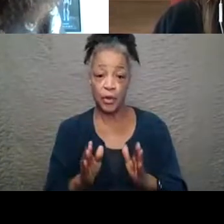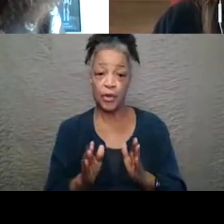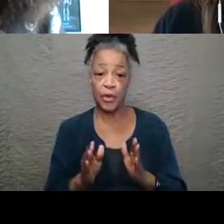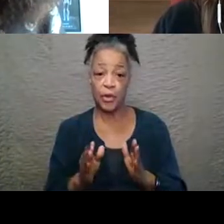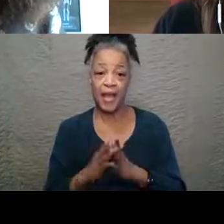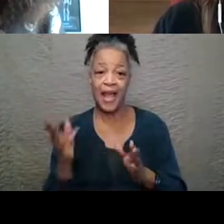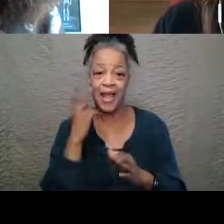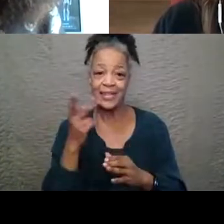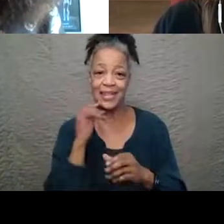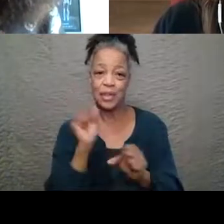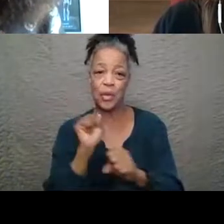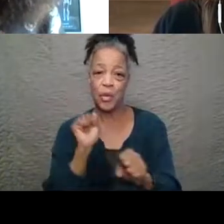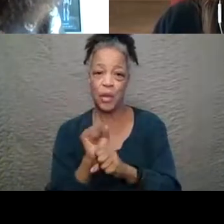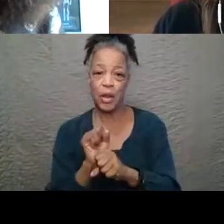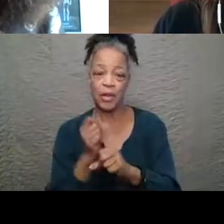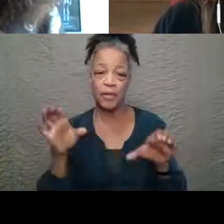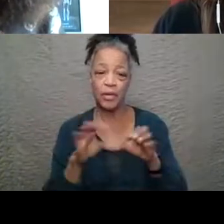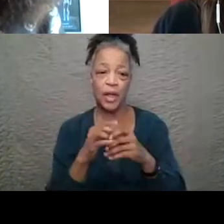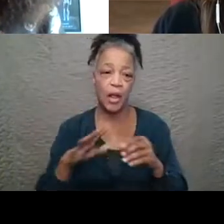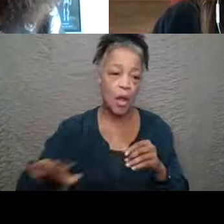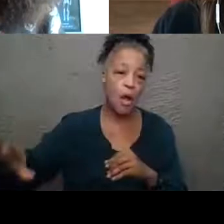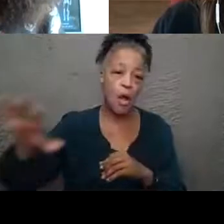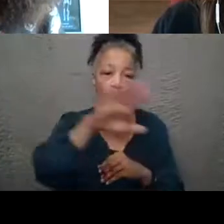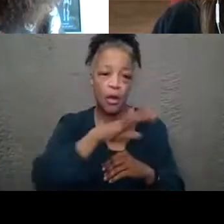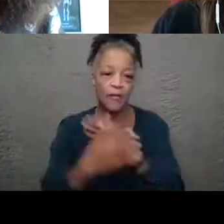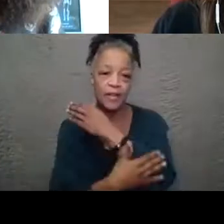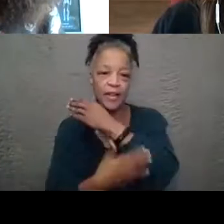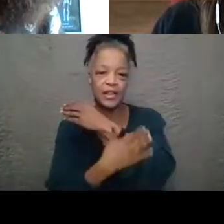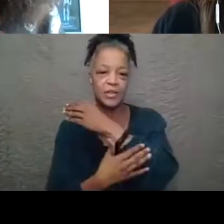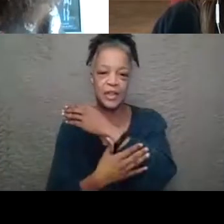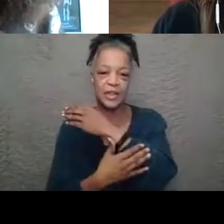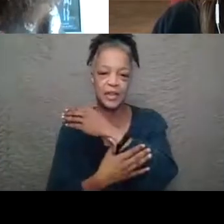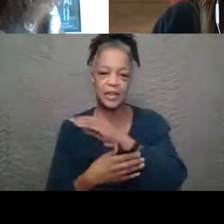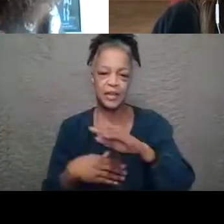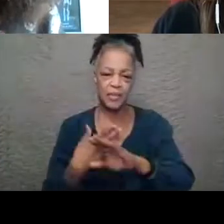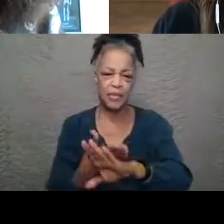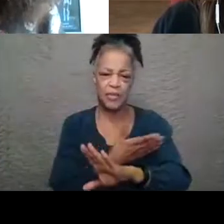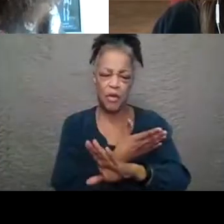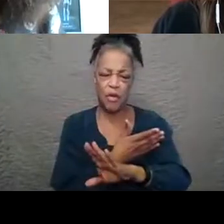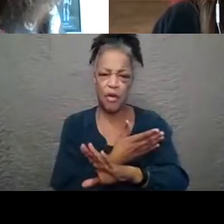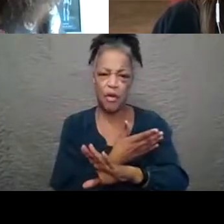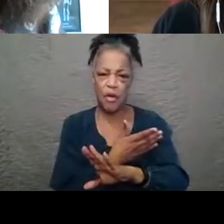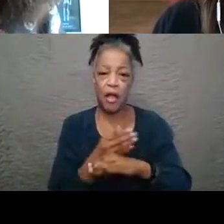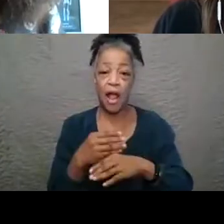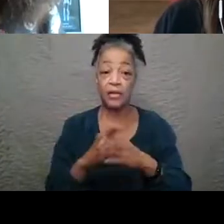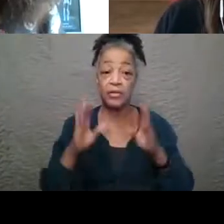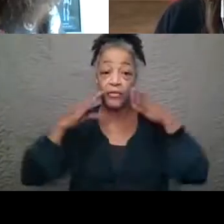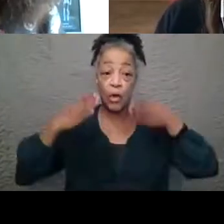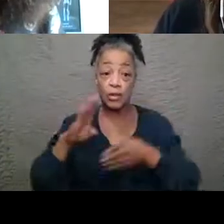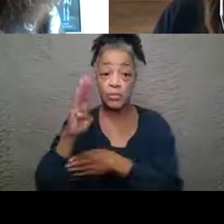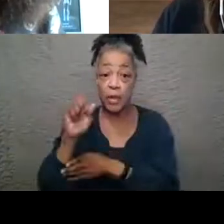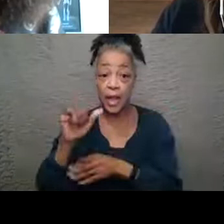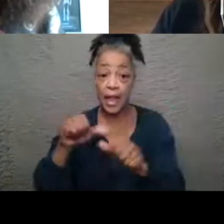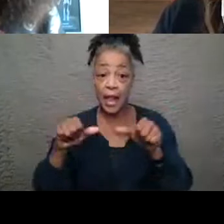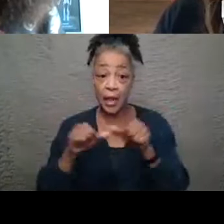work that's being done across the country. You know, before I was really very Bay Area focused, and now I'm really seeing